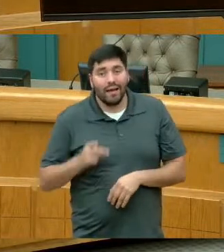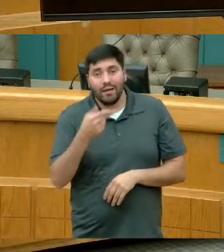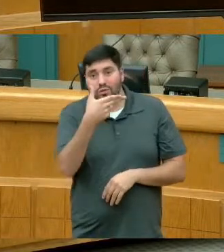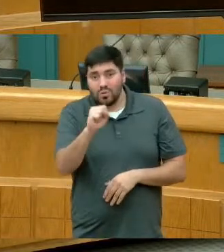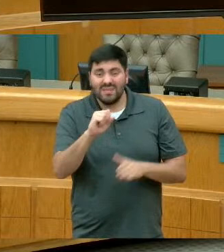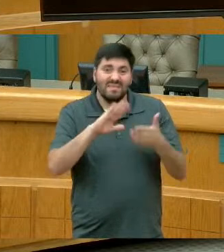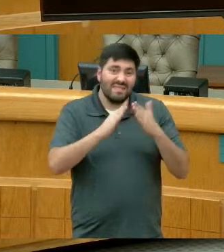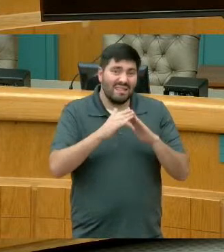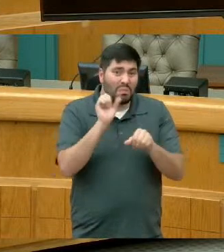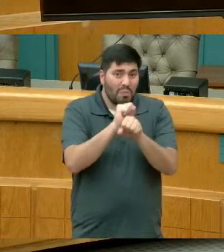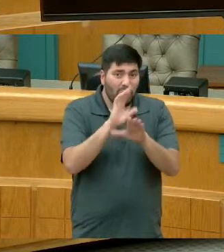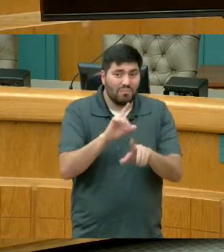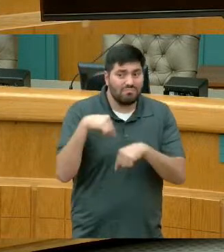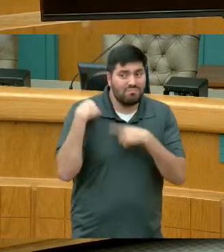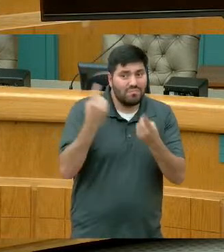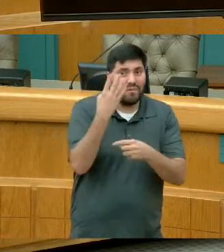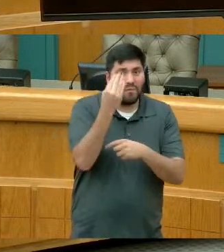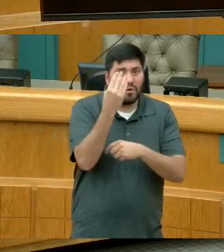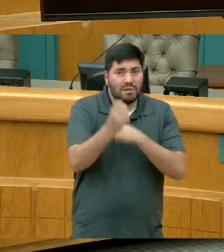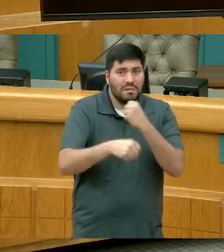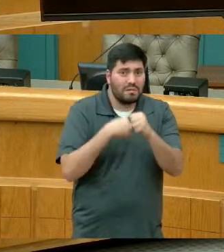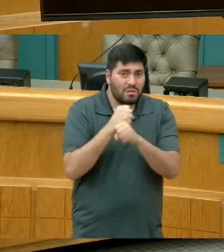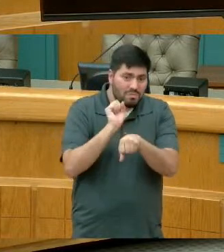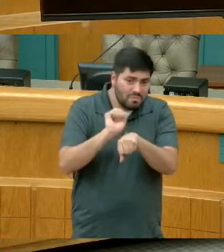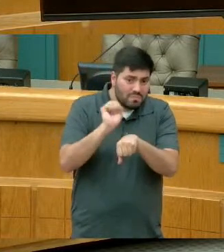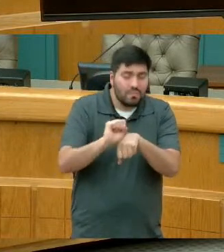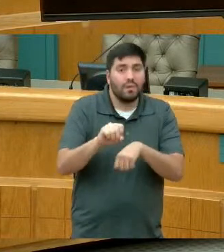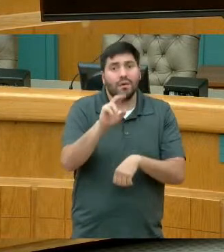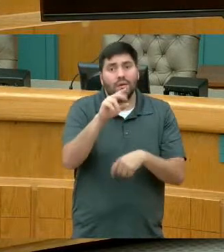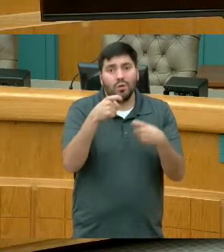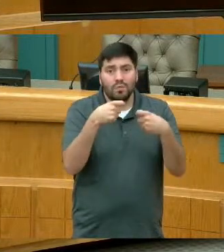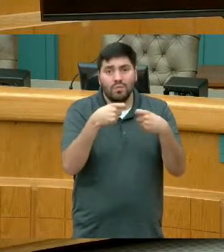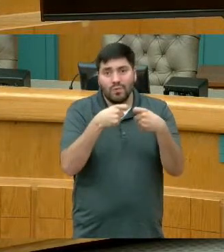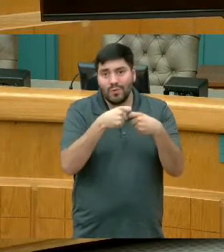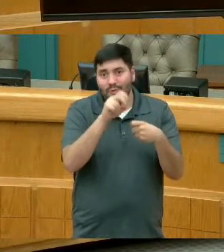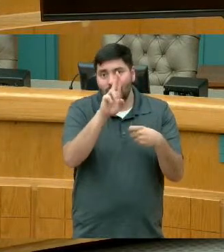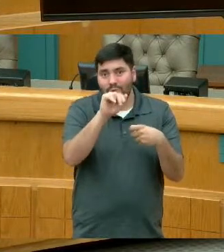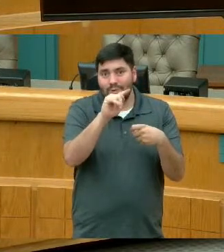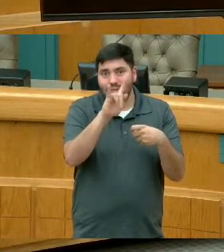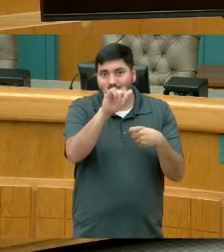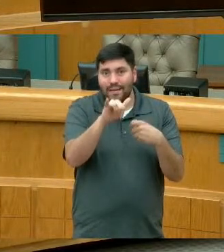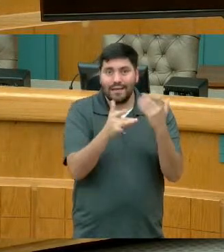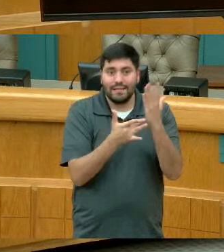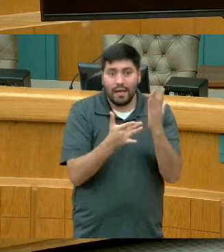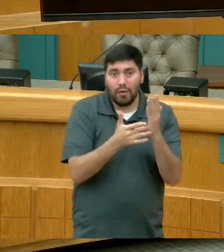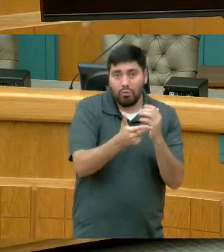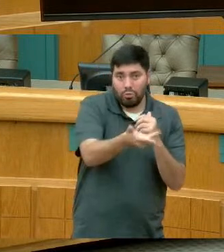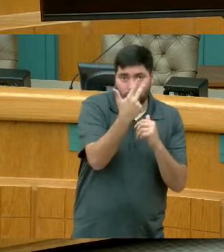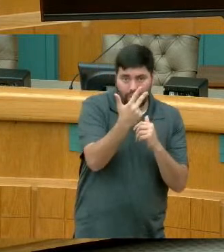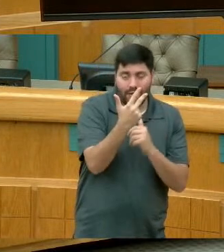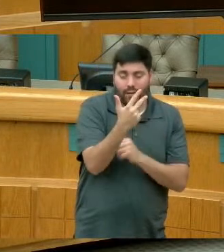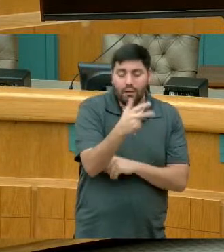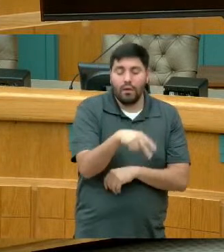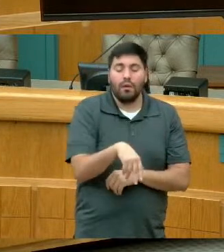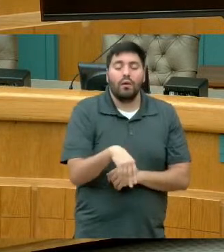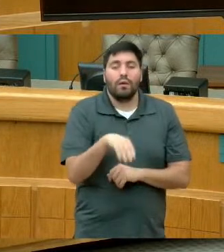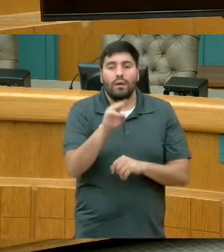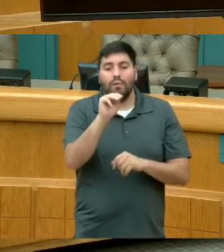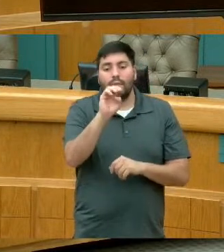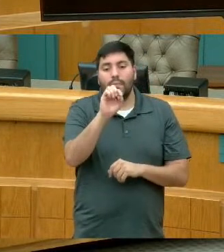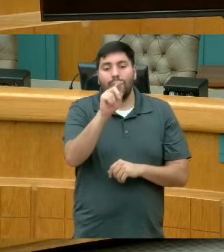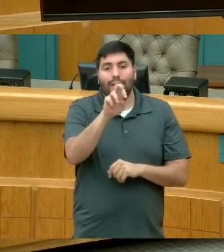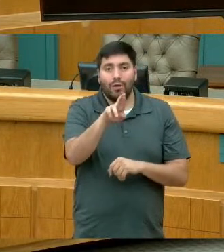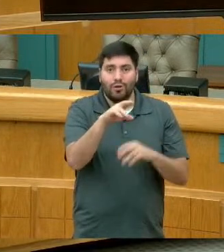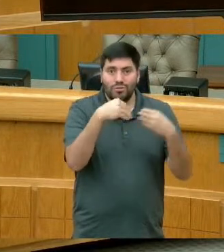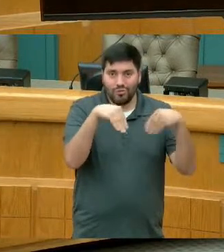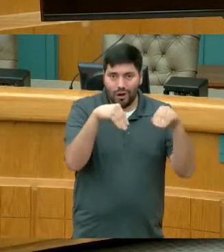from King High School for 14 years. He worked in the utilities. He worked as a utility tech 3 in the master meter